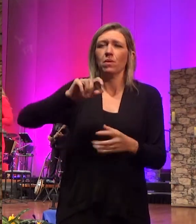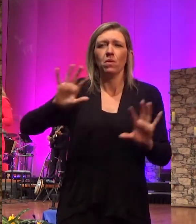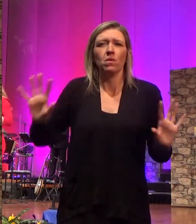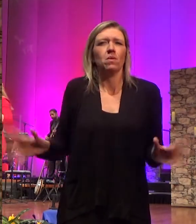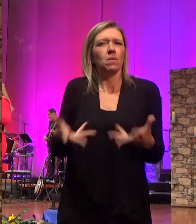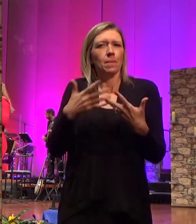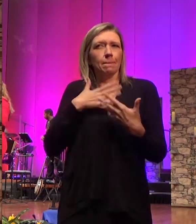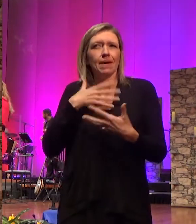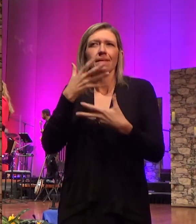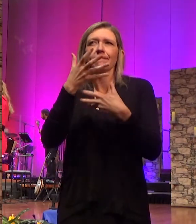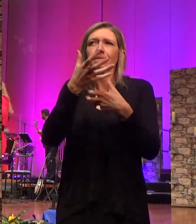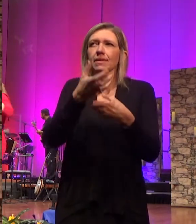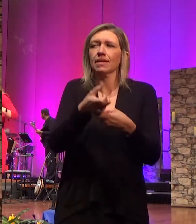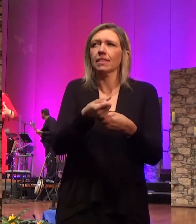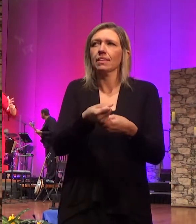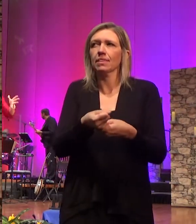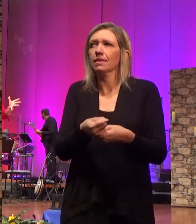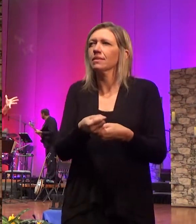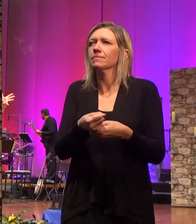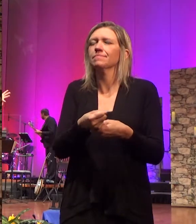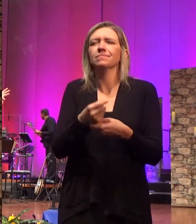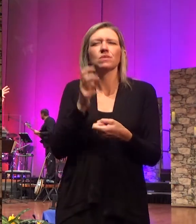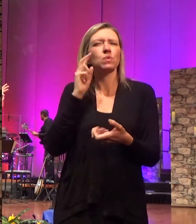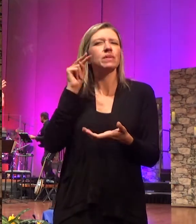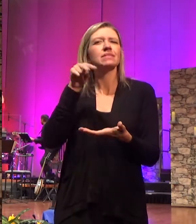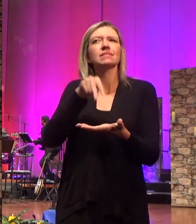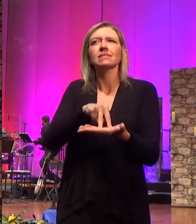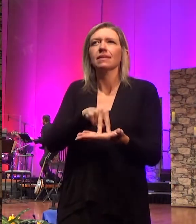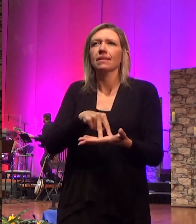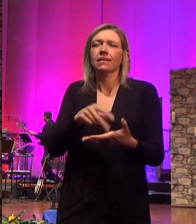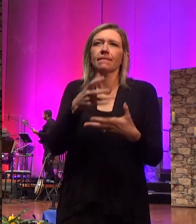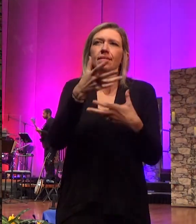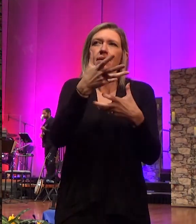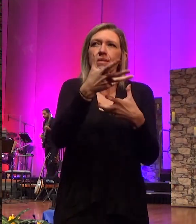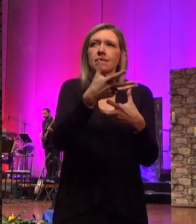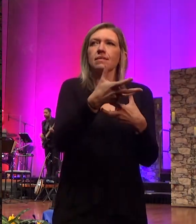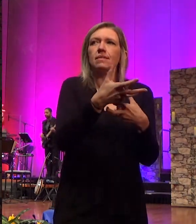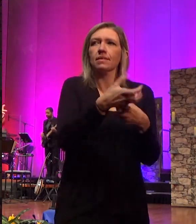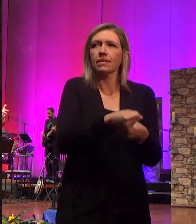faith. I will stand in